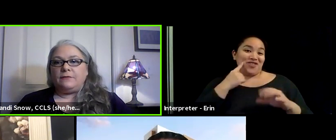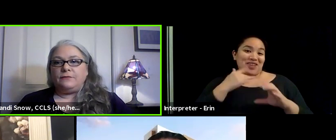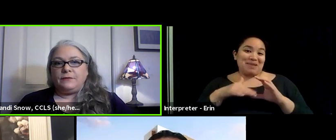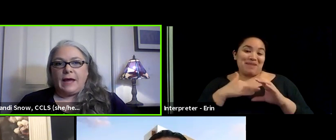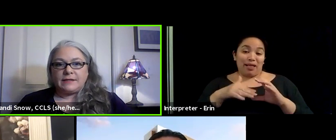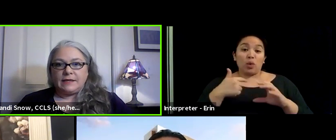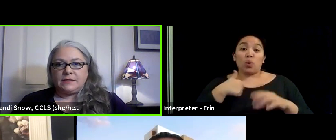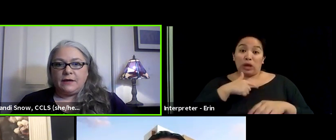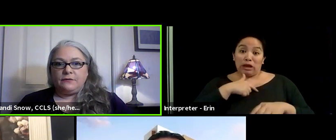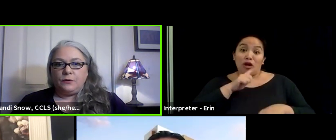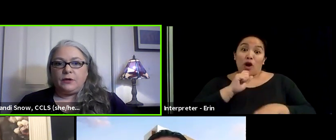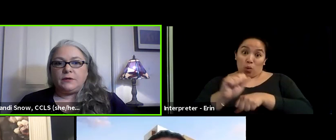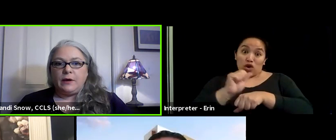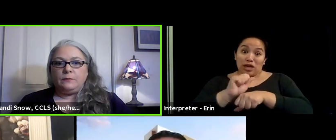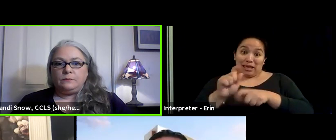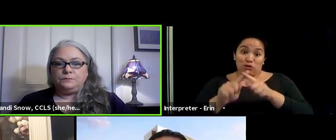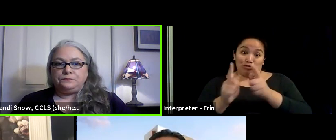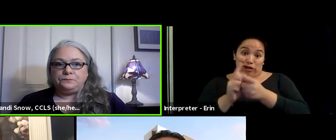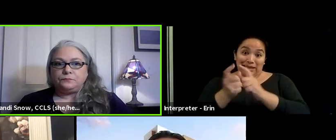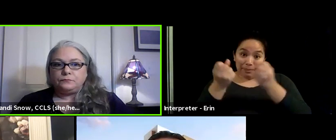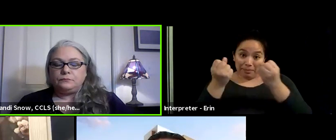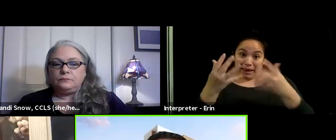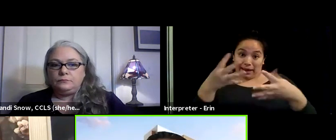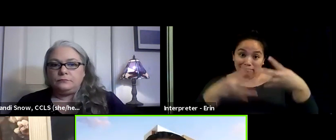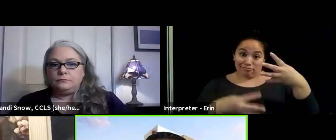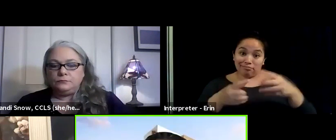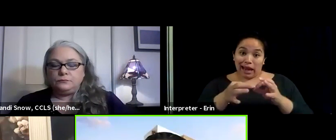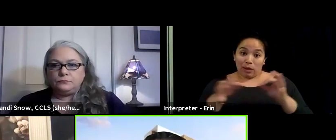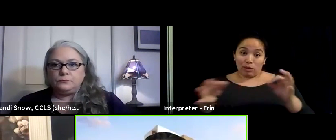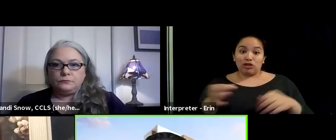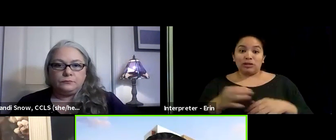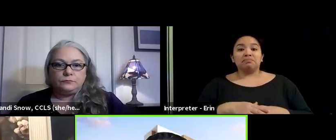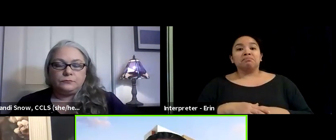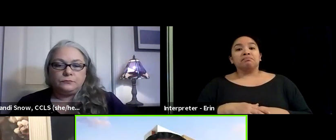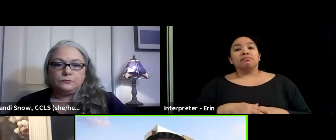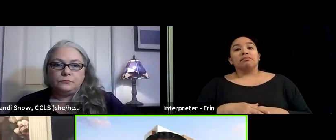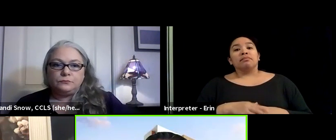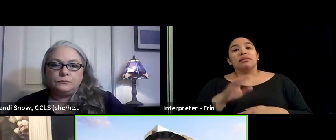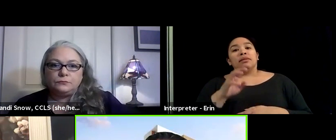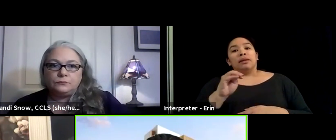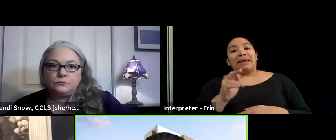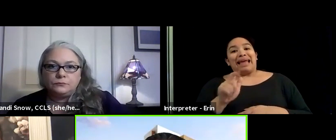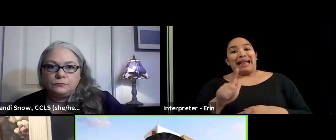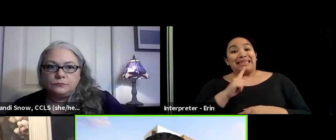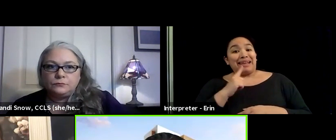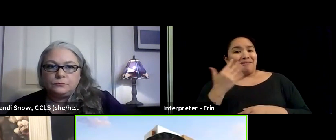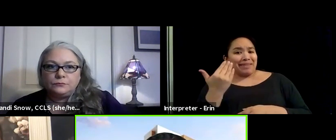we have access to that for you as well. The next question is it 15